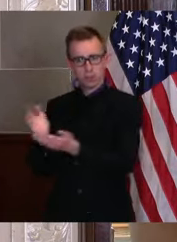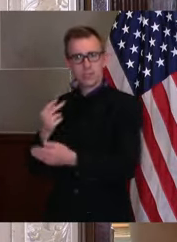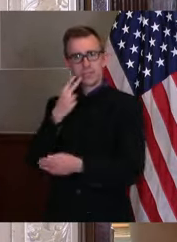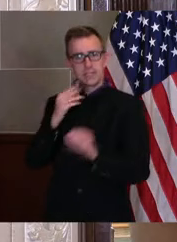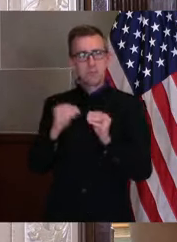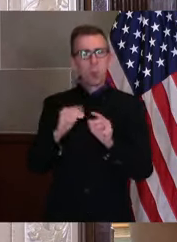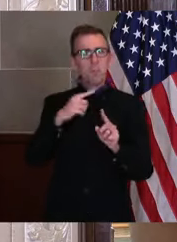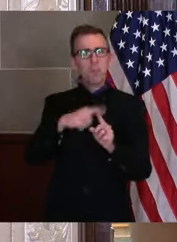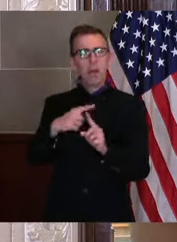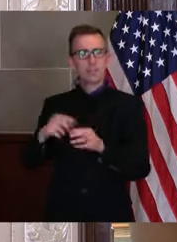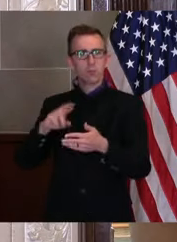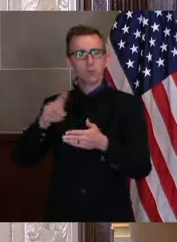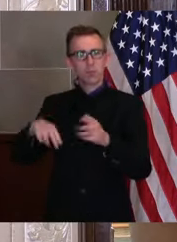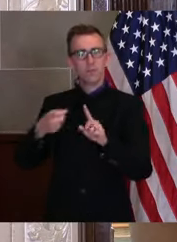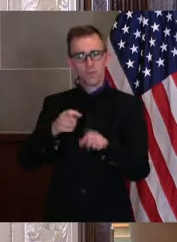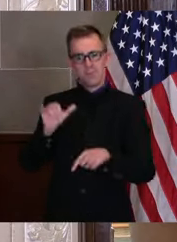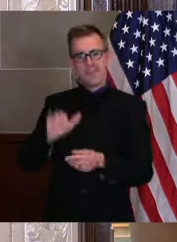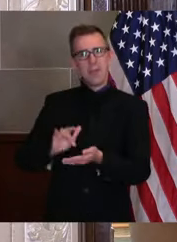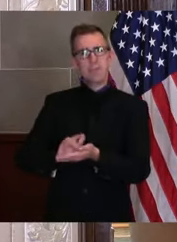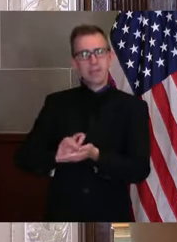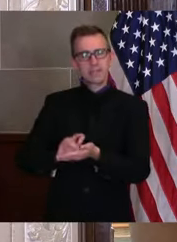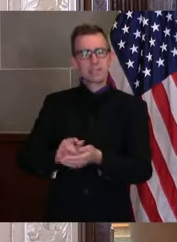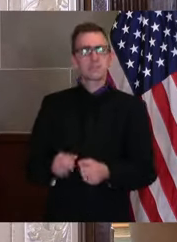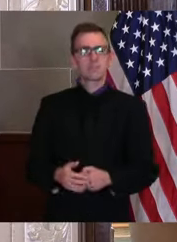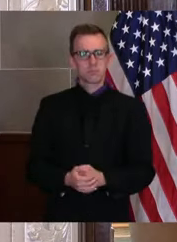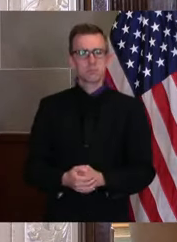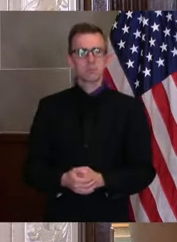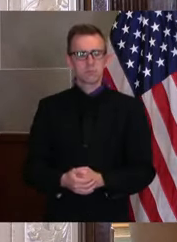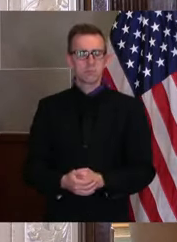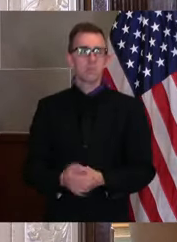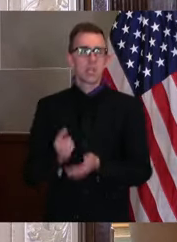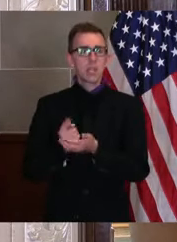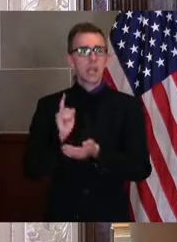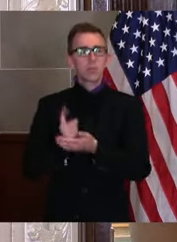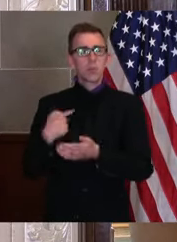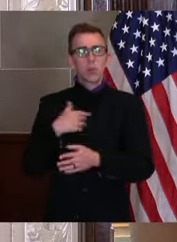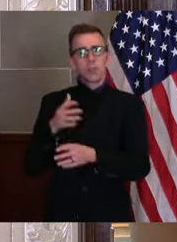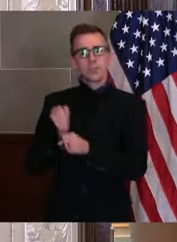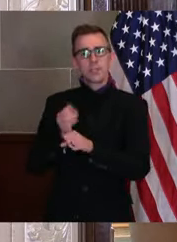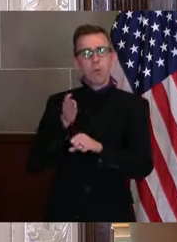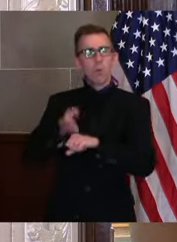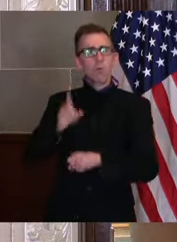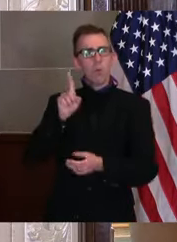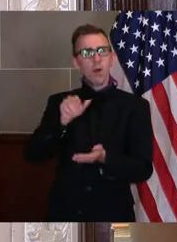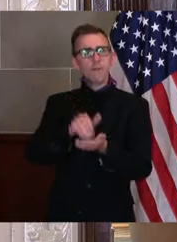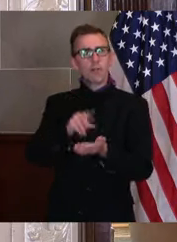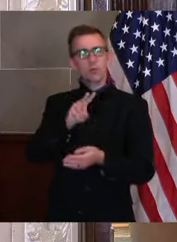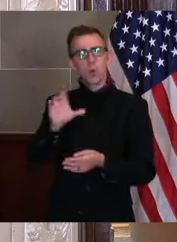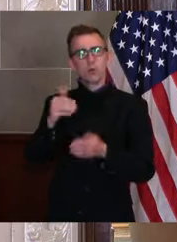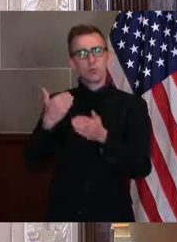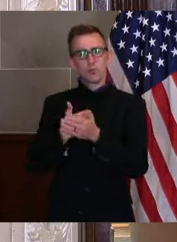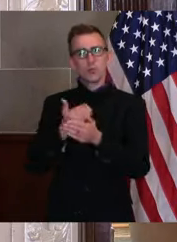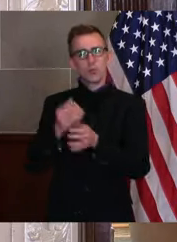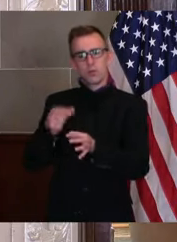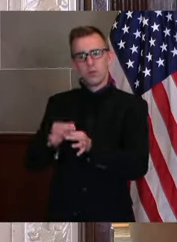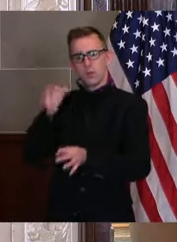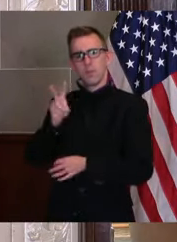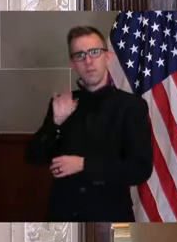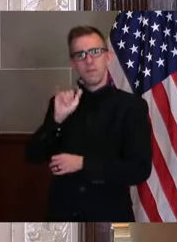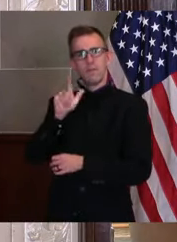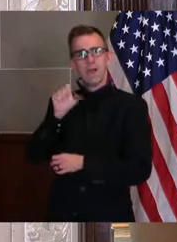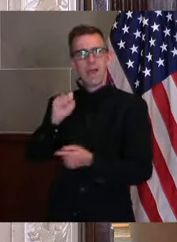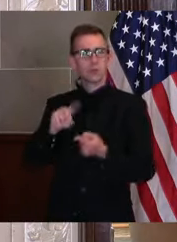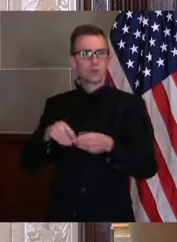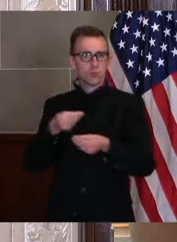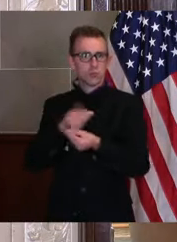positive results. As we received earlier last week, we received over 1,200 new vials on Friday to